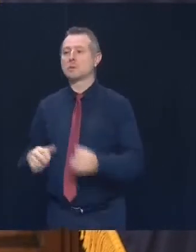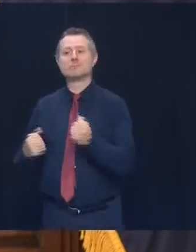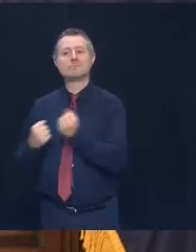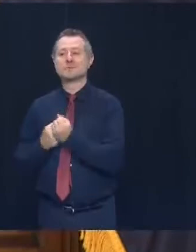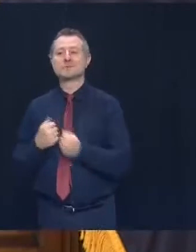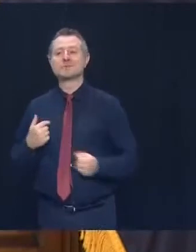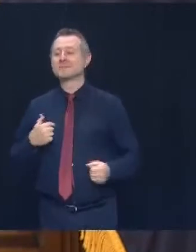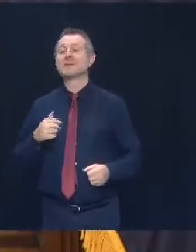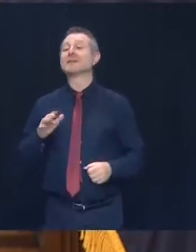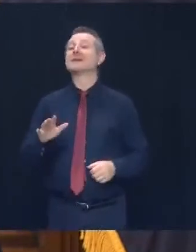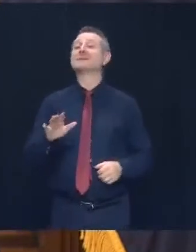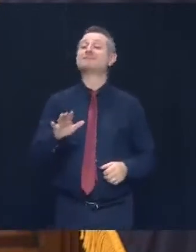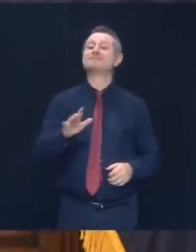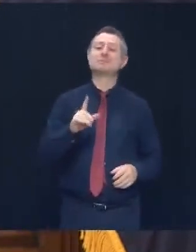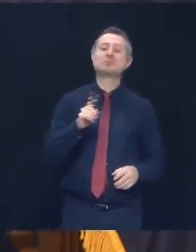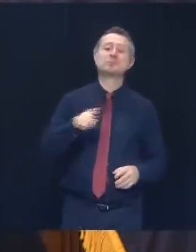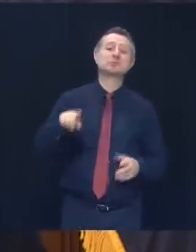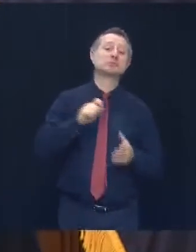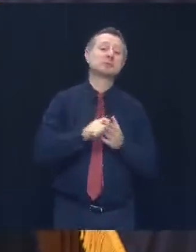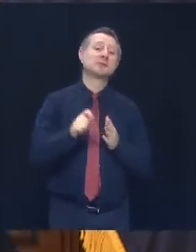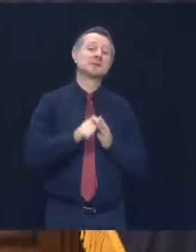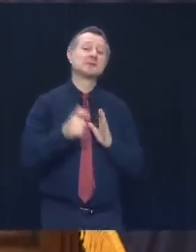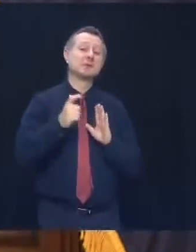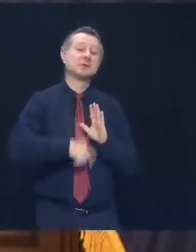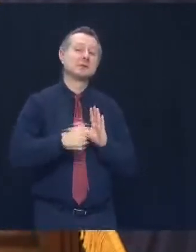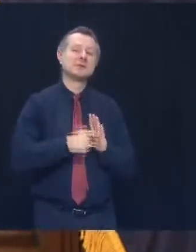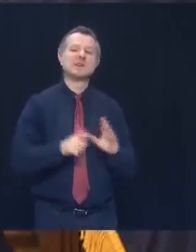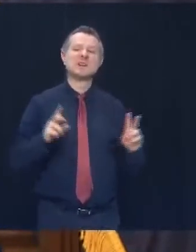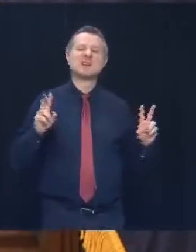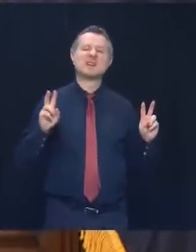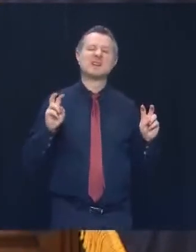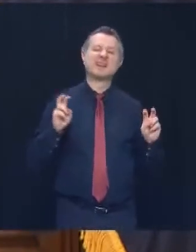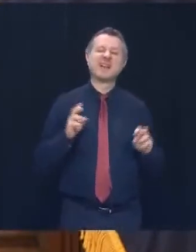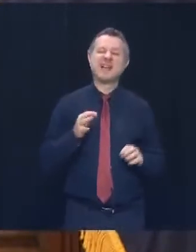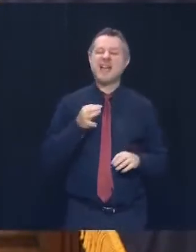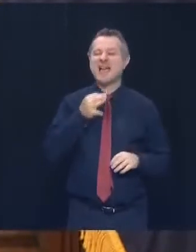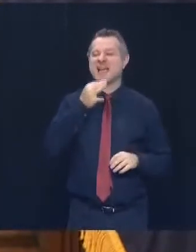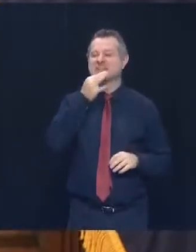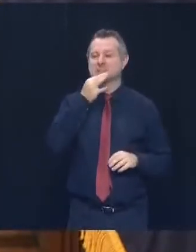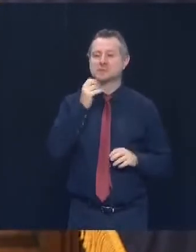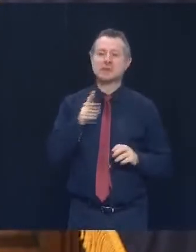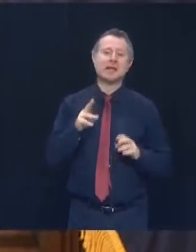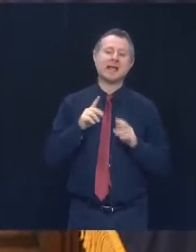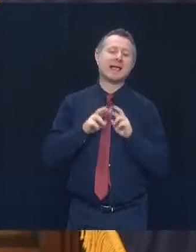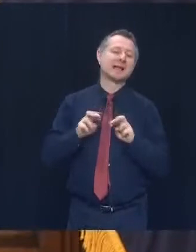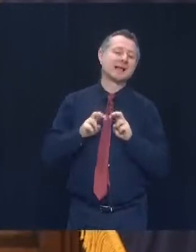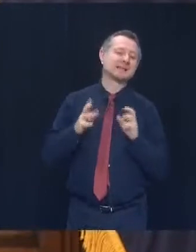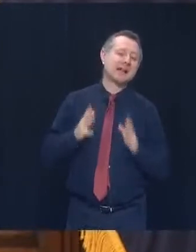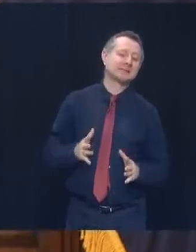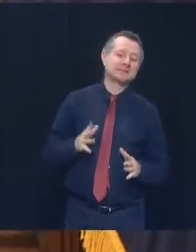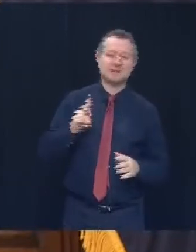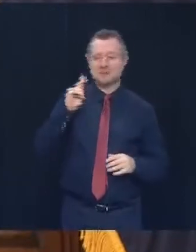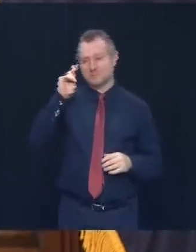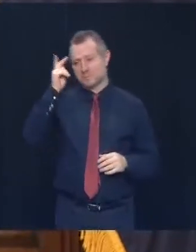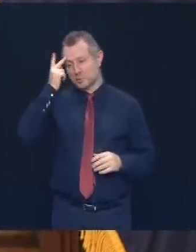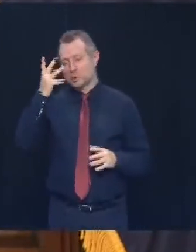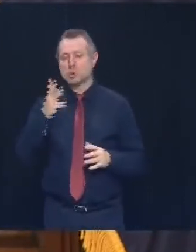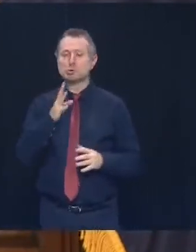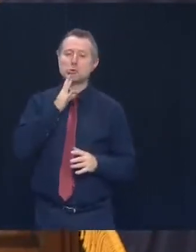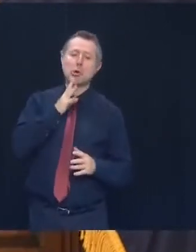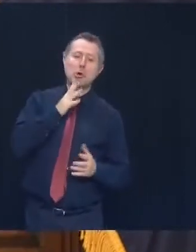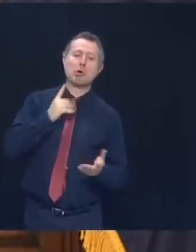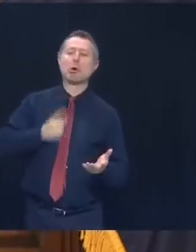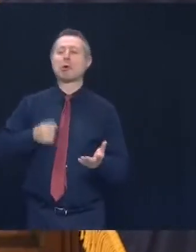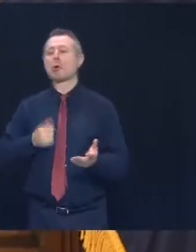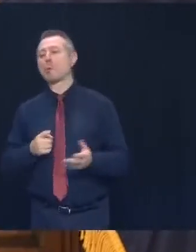they write these pieces, quote-unquote experts or analysts, pundits. Well,